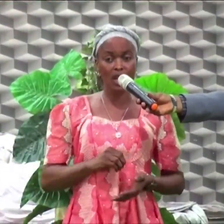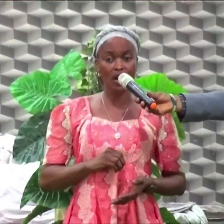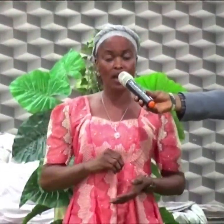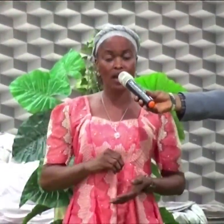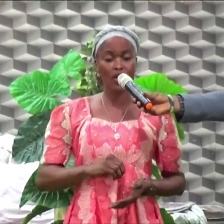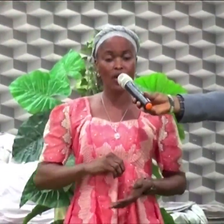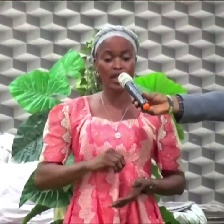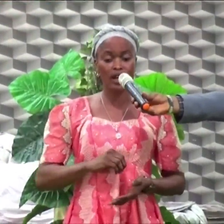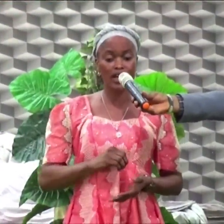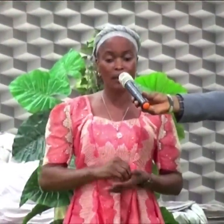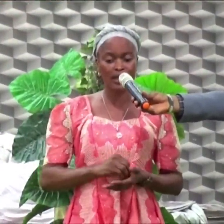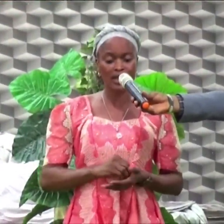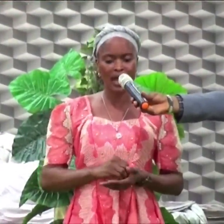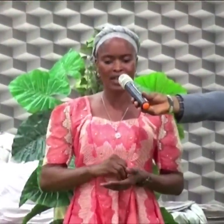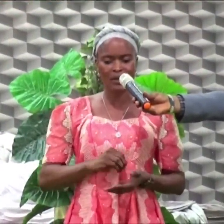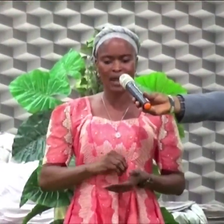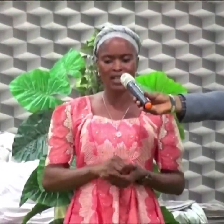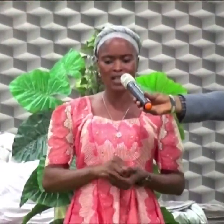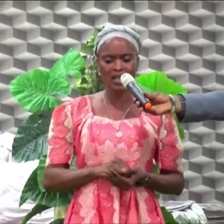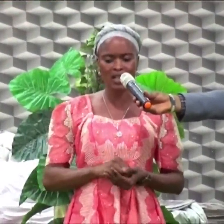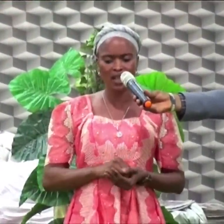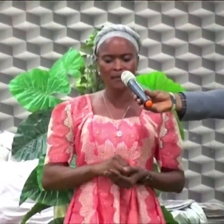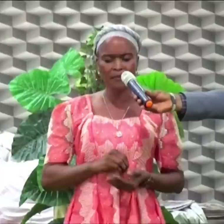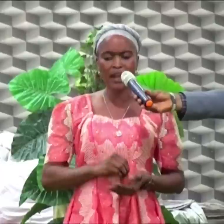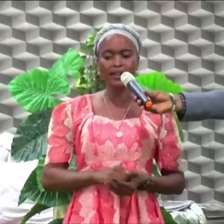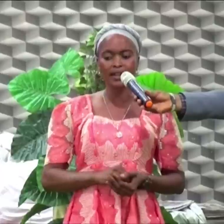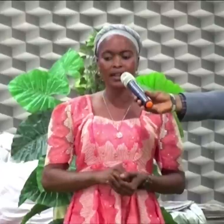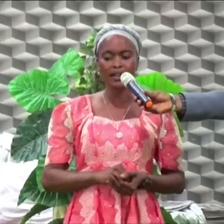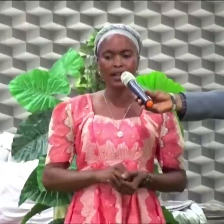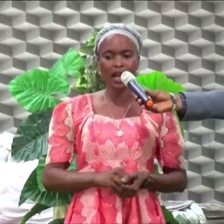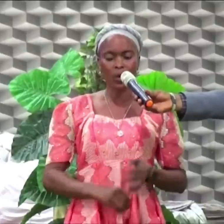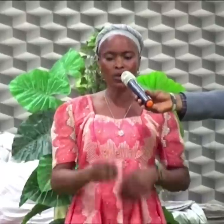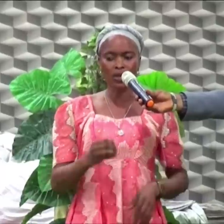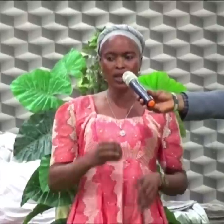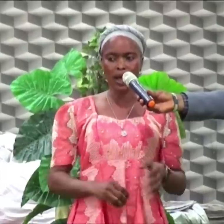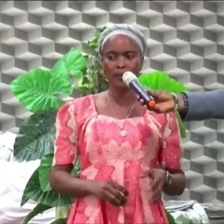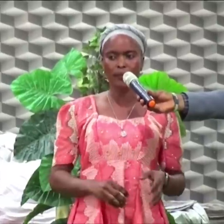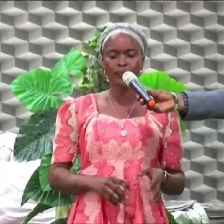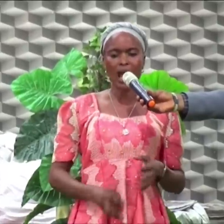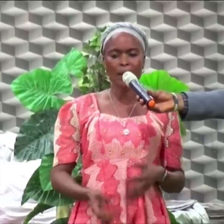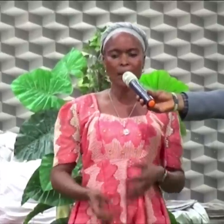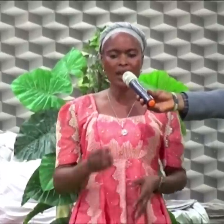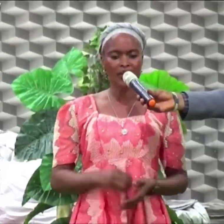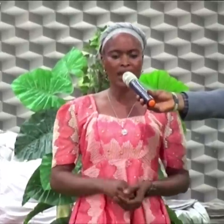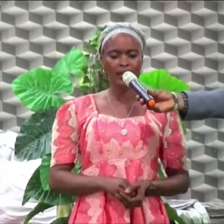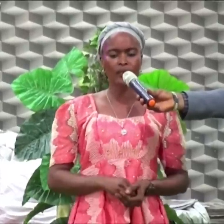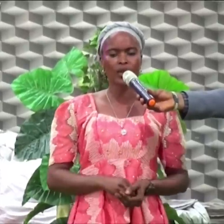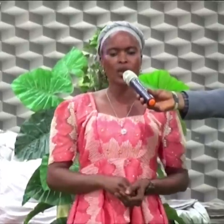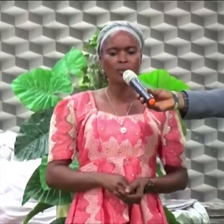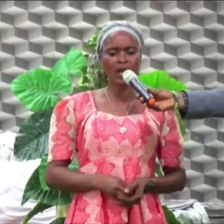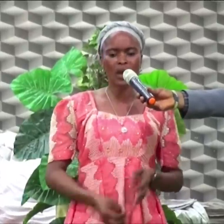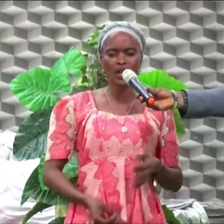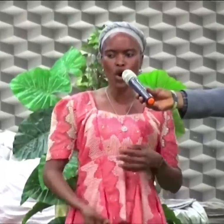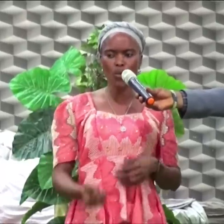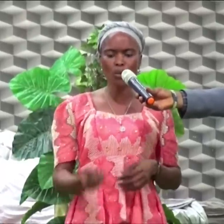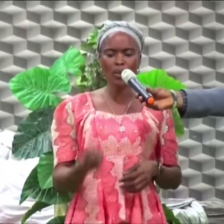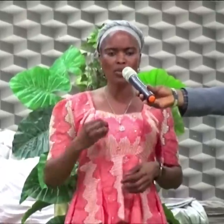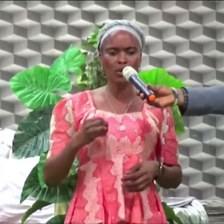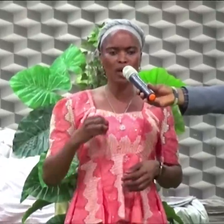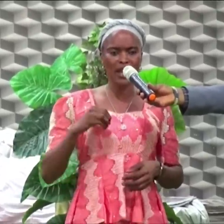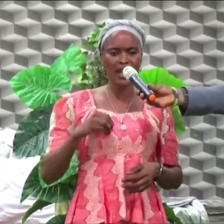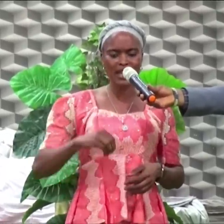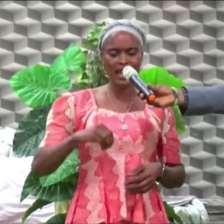oro yi ye pe yen a tari e ni friday bara ki 1 2 3 wa a pari e friday gba to wa di oru mo jumo